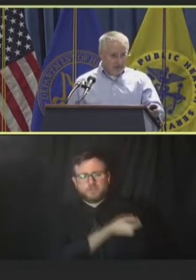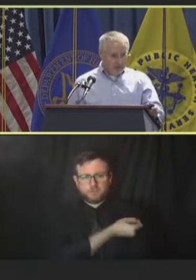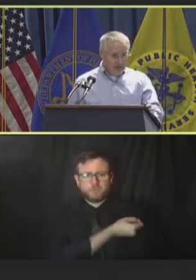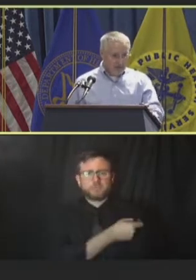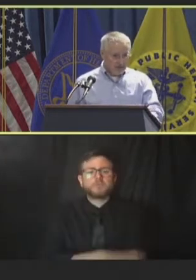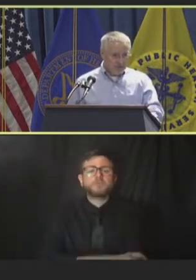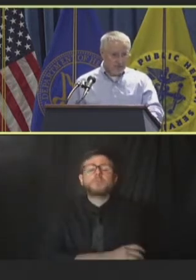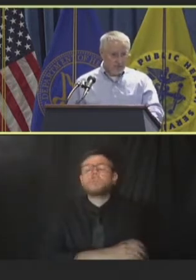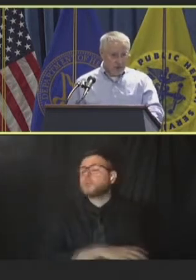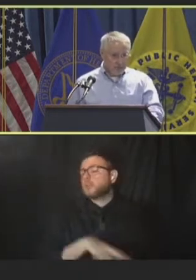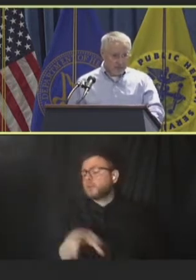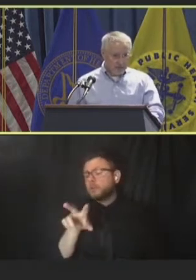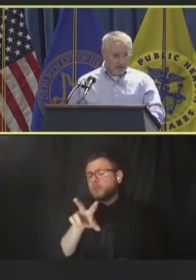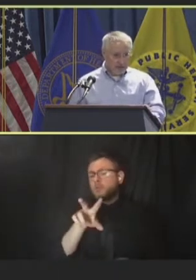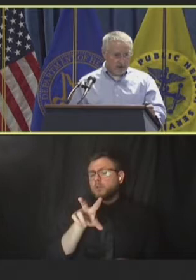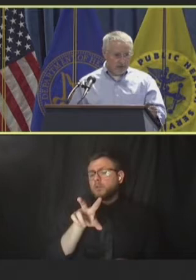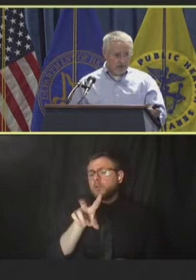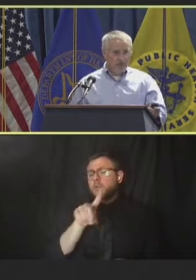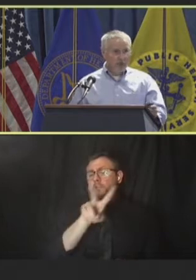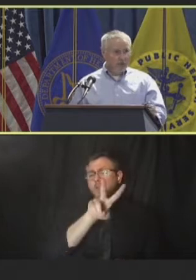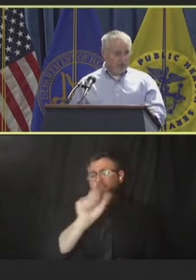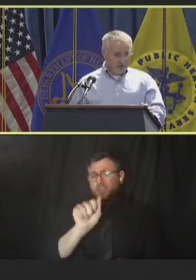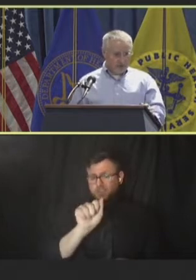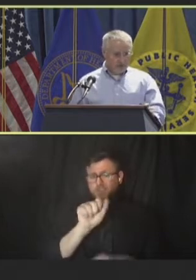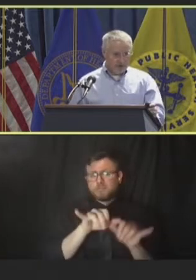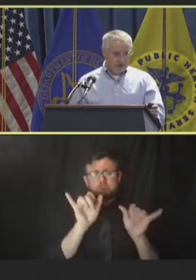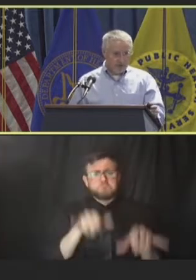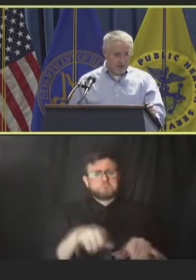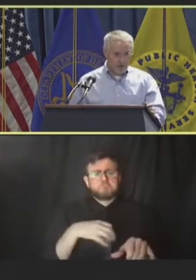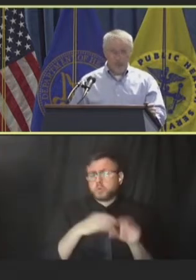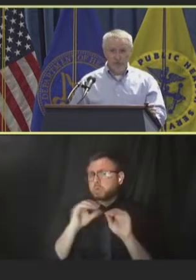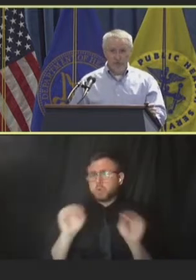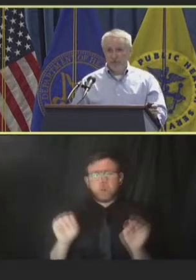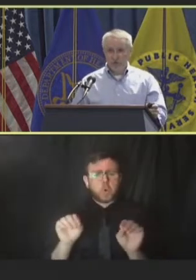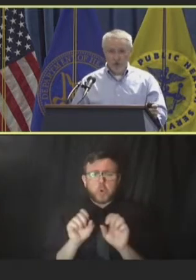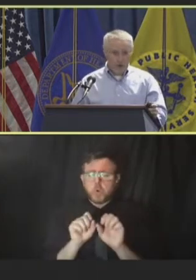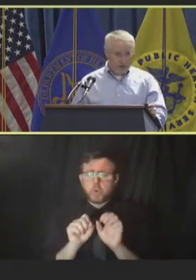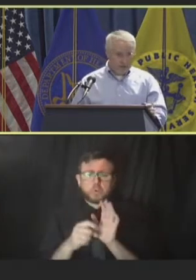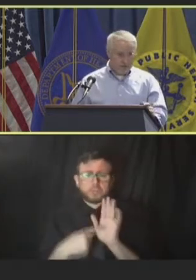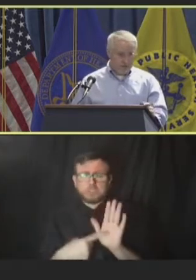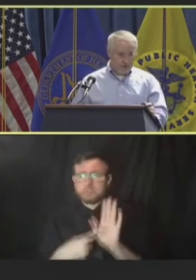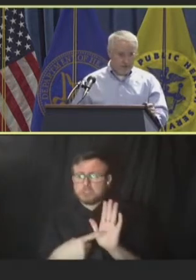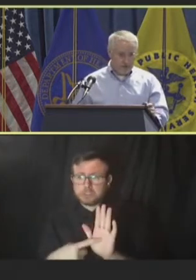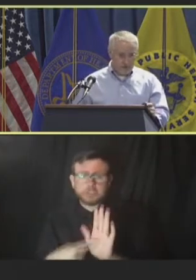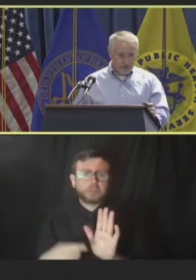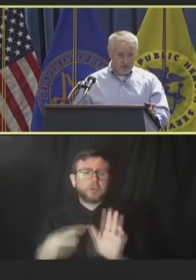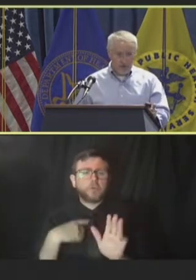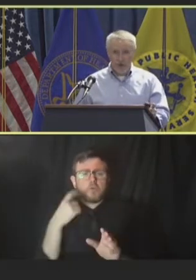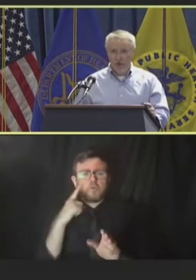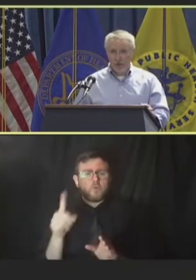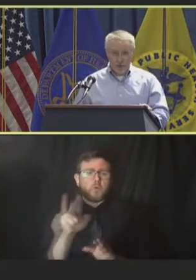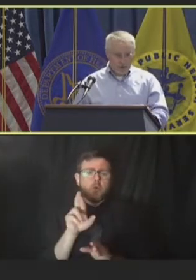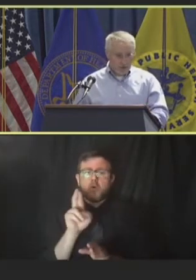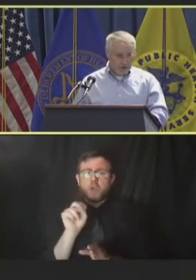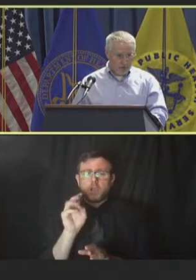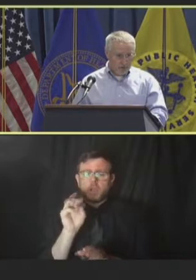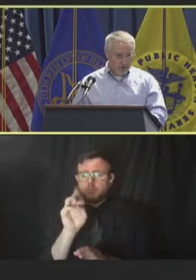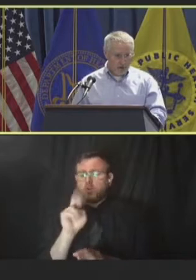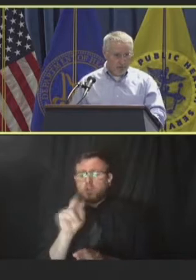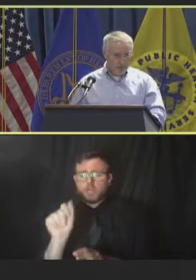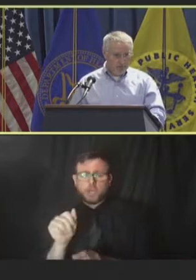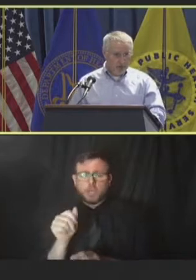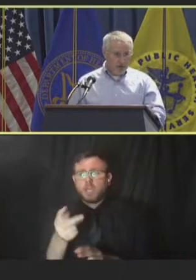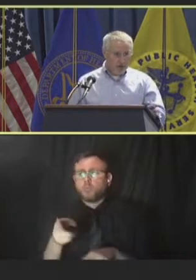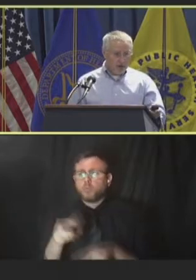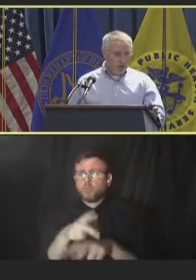The VA system rapid cycle analysis showed no safety signals observed for the messenger RNA booster dose in a 21-day